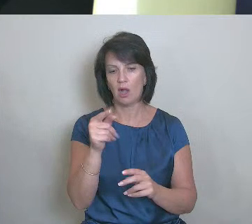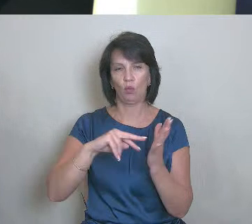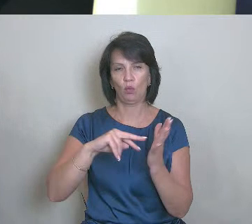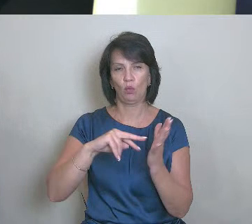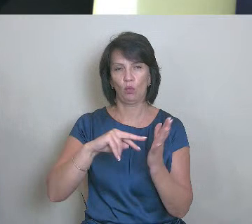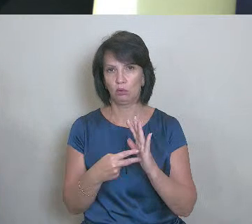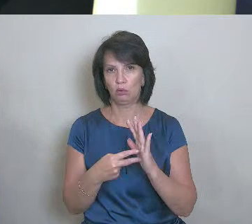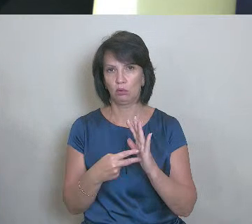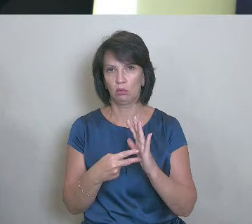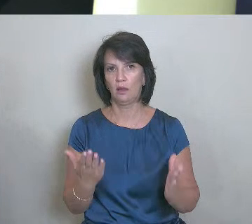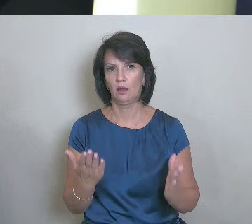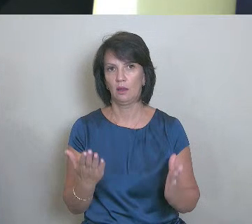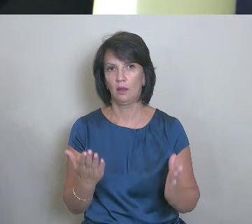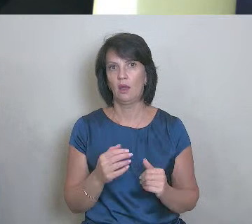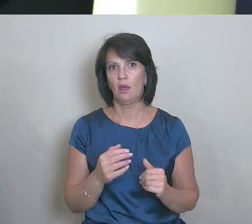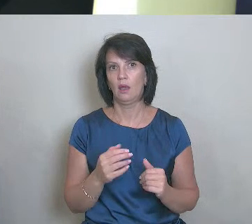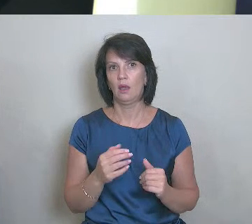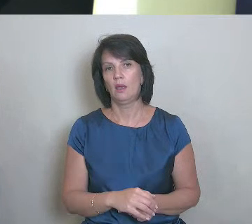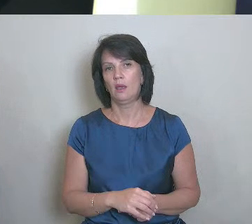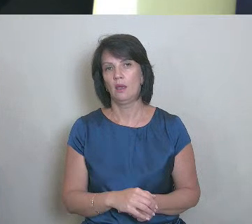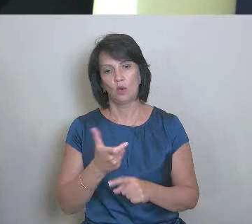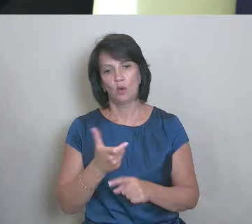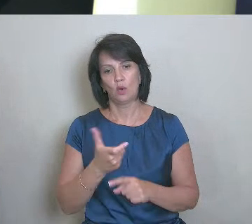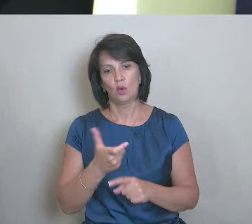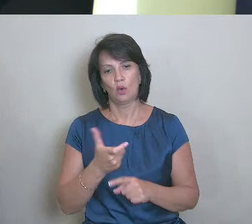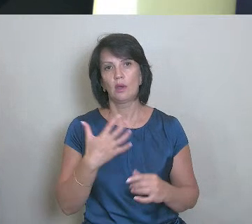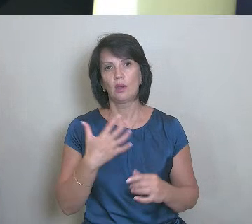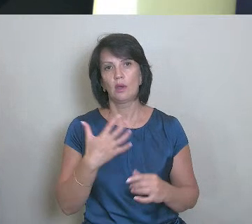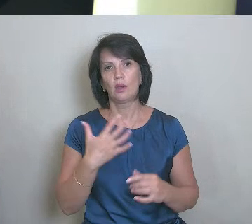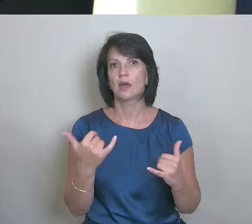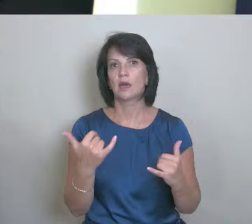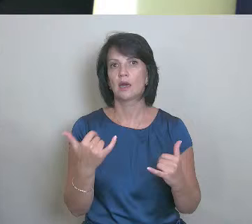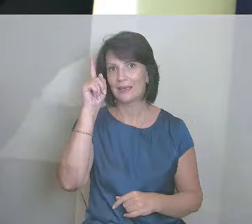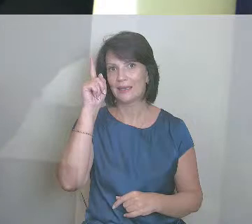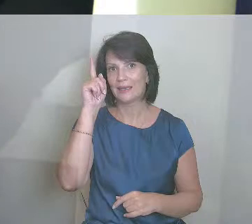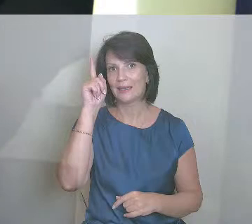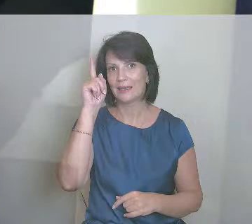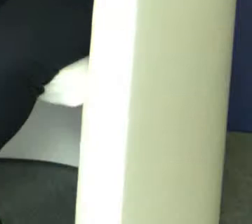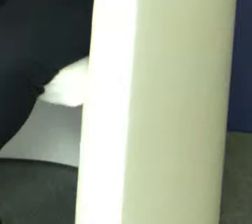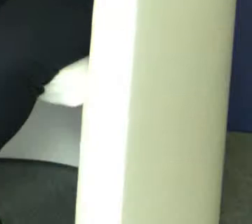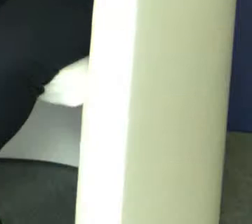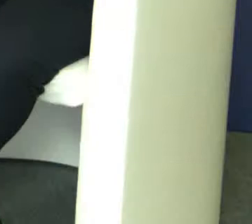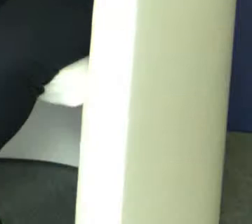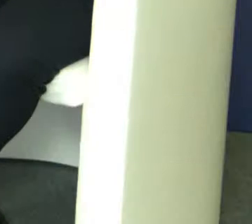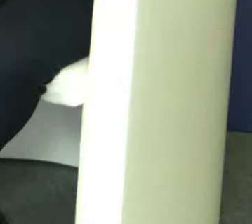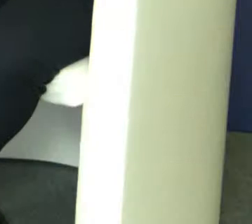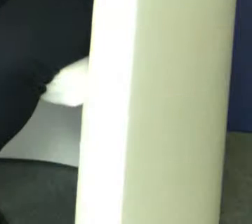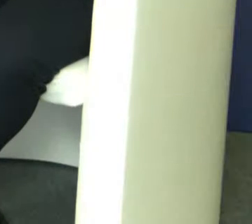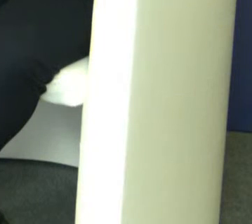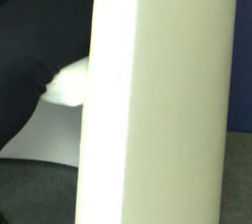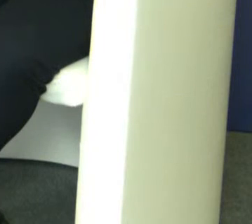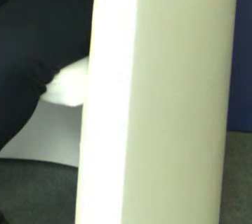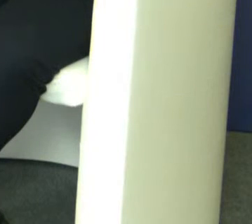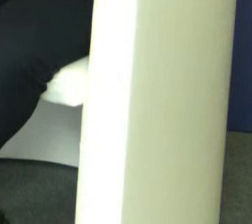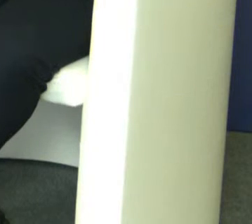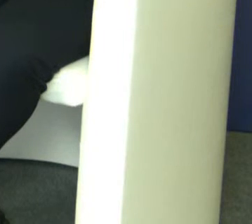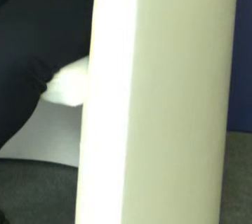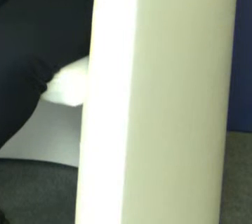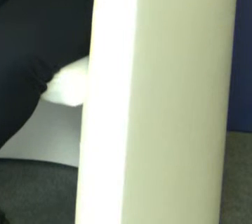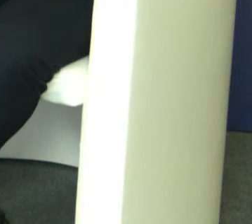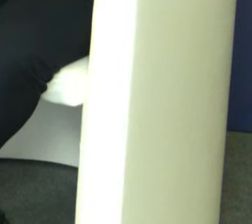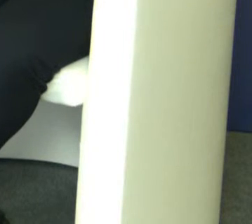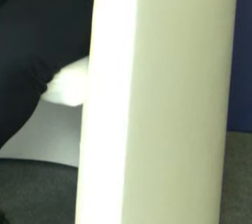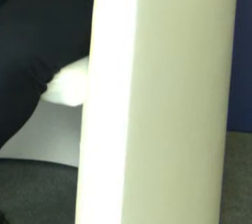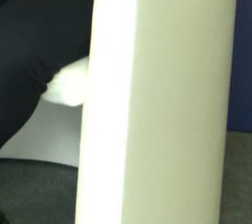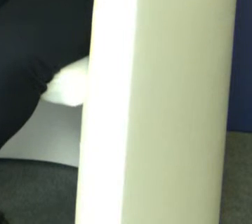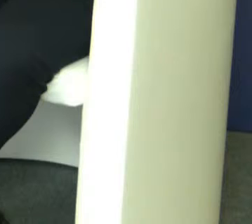the CEC played a role. It's an arbiter, and the controlling functions are with the CEC. Maybe you will comment in the context